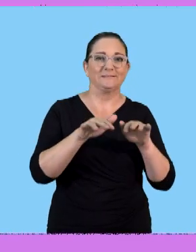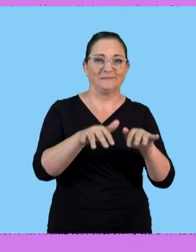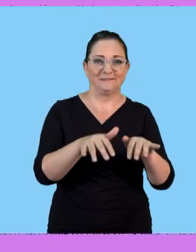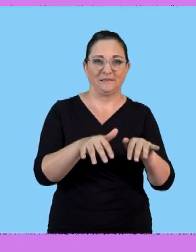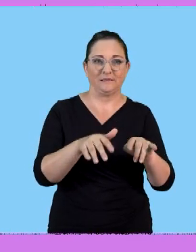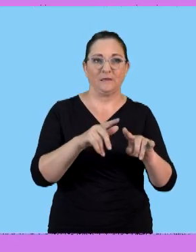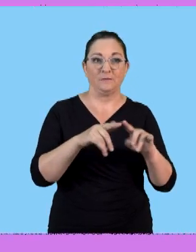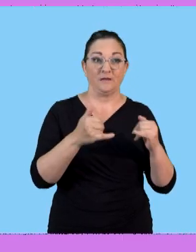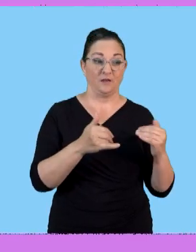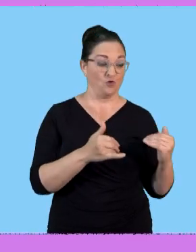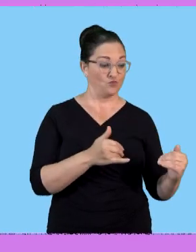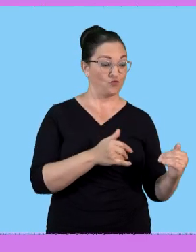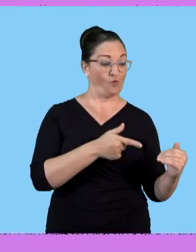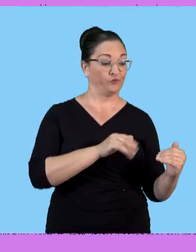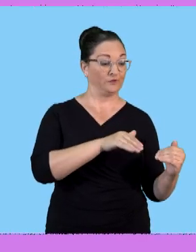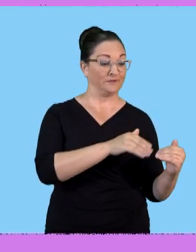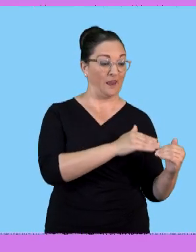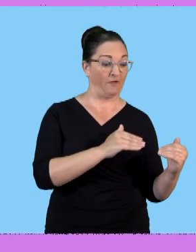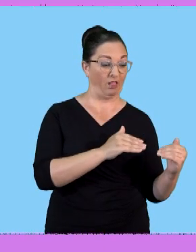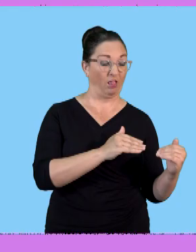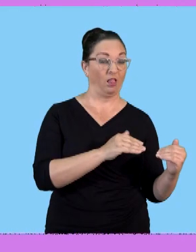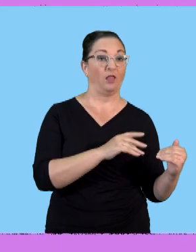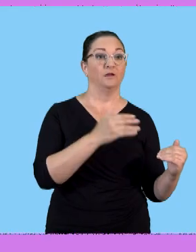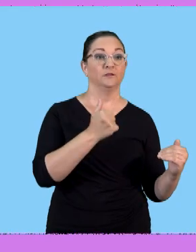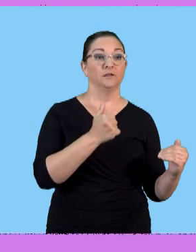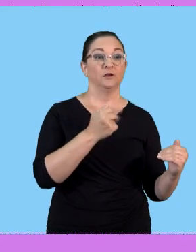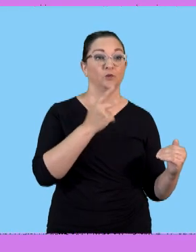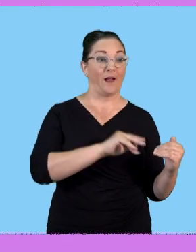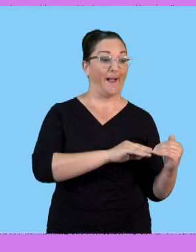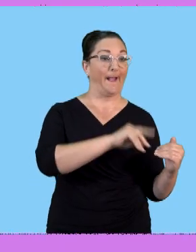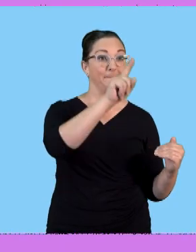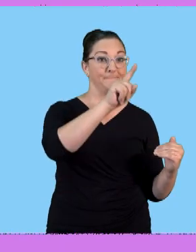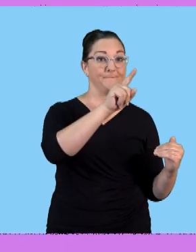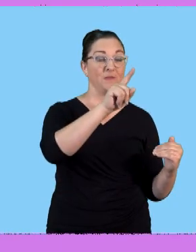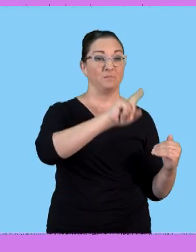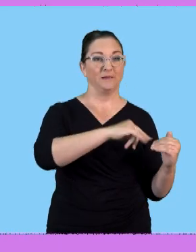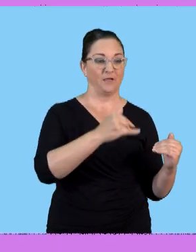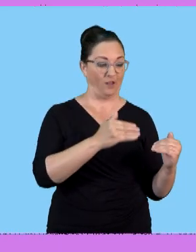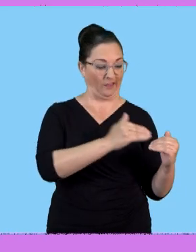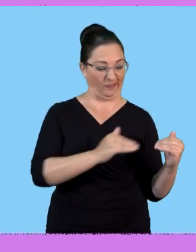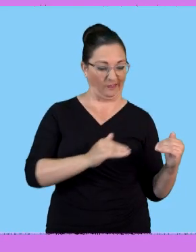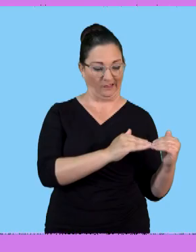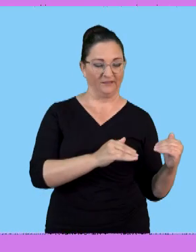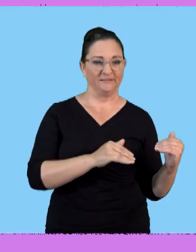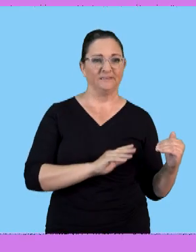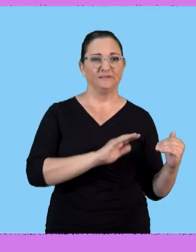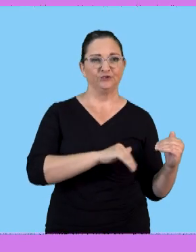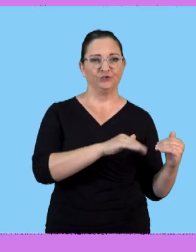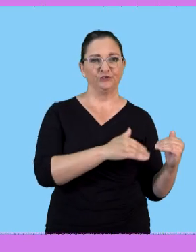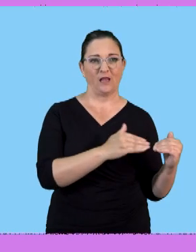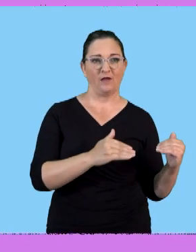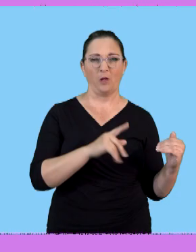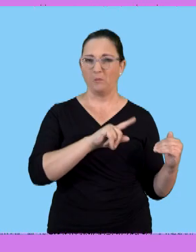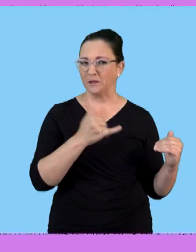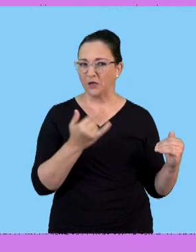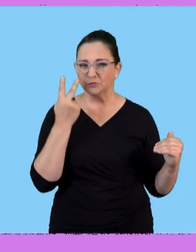this from here is above sea level, right? So moving here downwards to sea level, right? So at